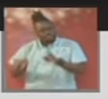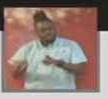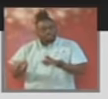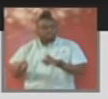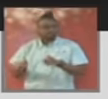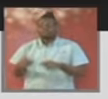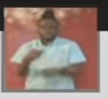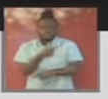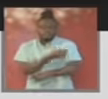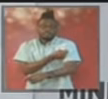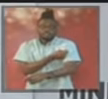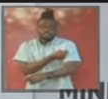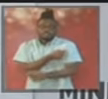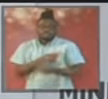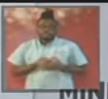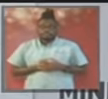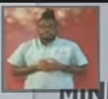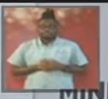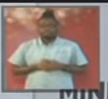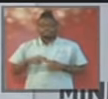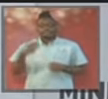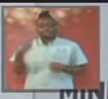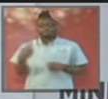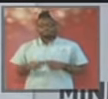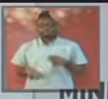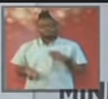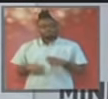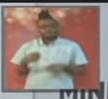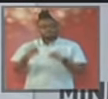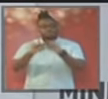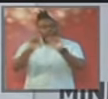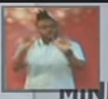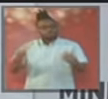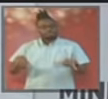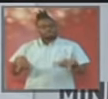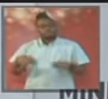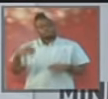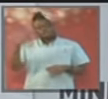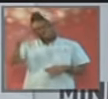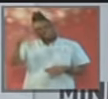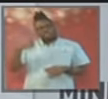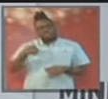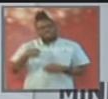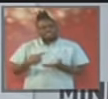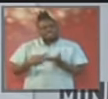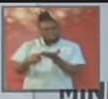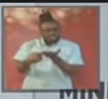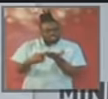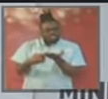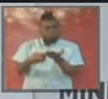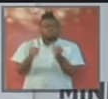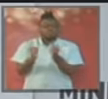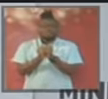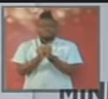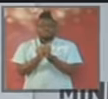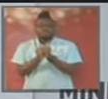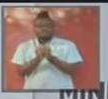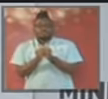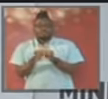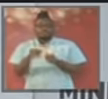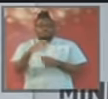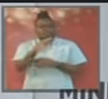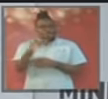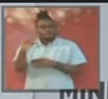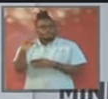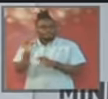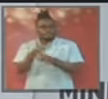is a very complex system in terms of the negotiation with the manufacturers of the vaccine, and nothing can be approved